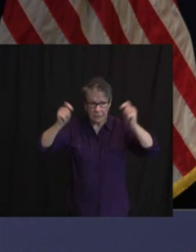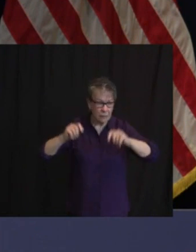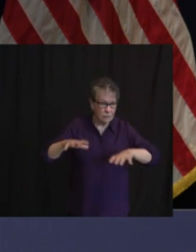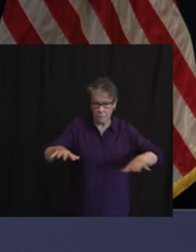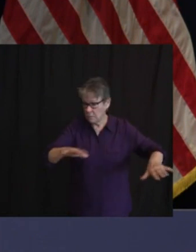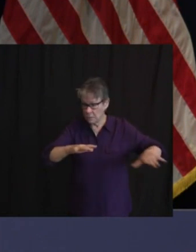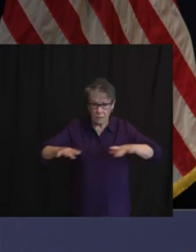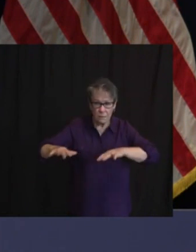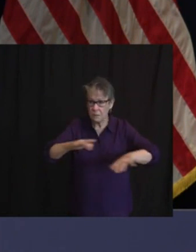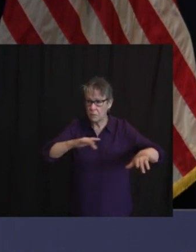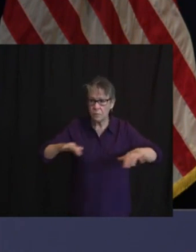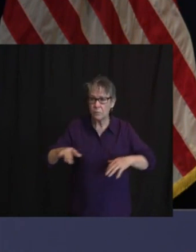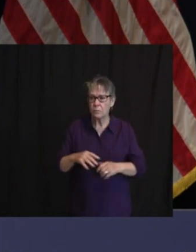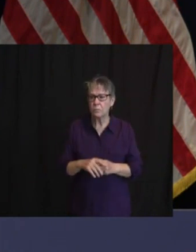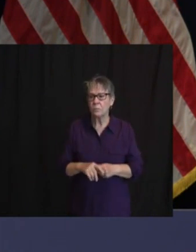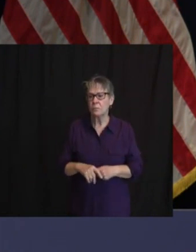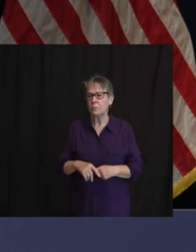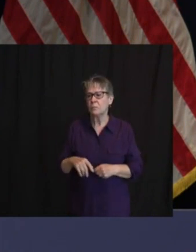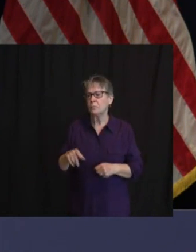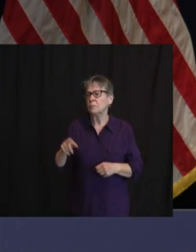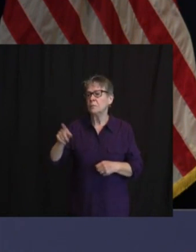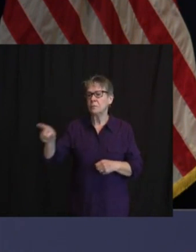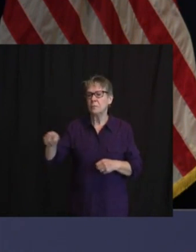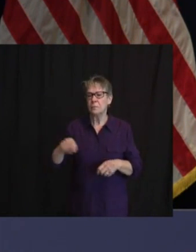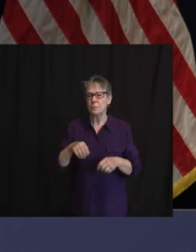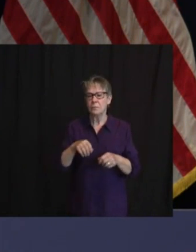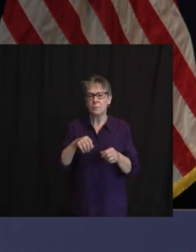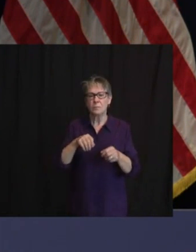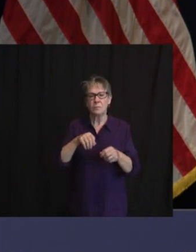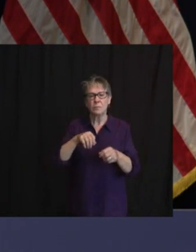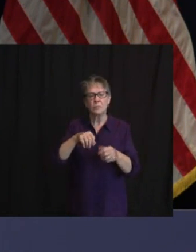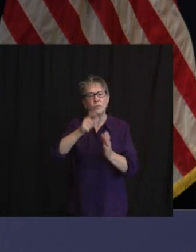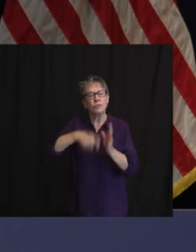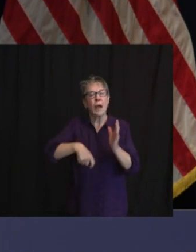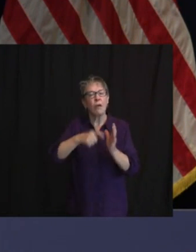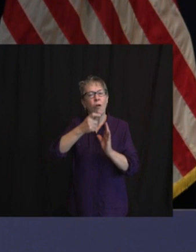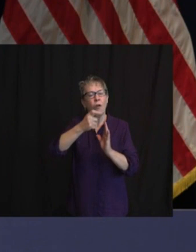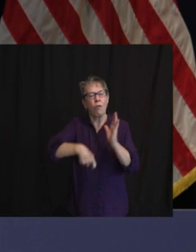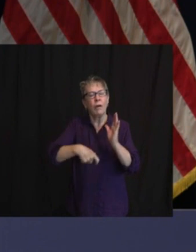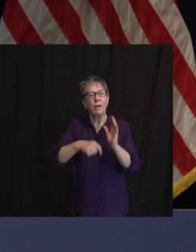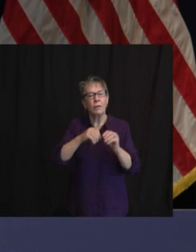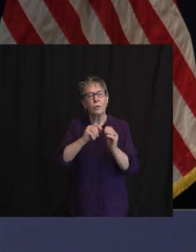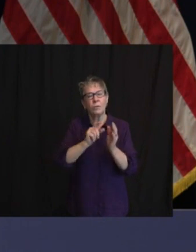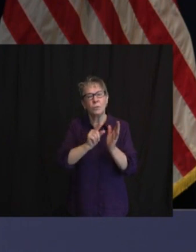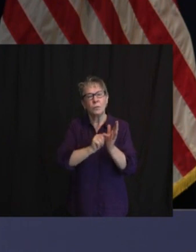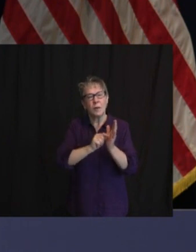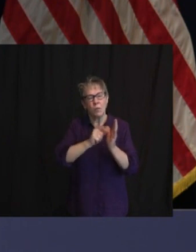everybody, and it's called "On Coronavirus, We Know Who Will Pay the Price When States Reopen Before They